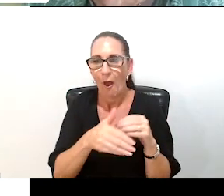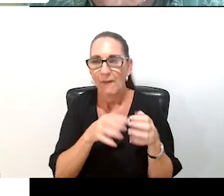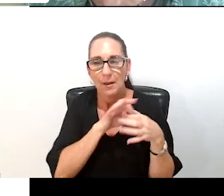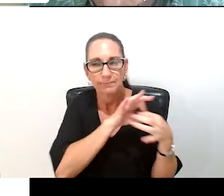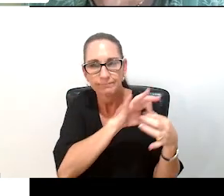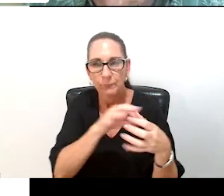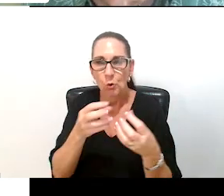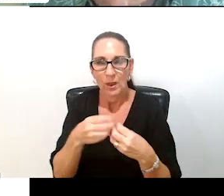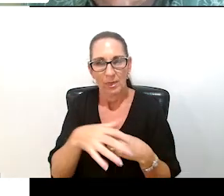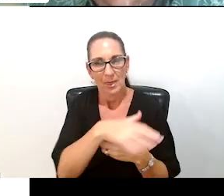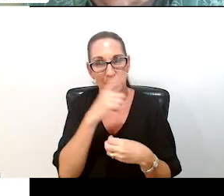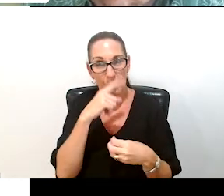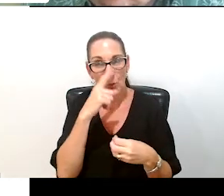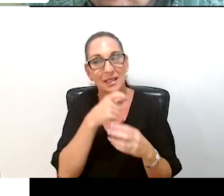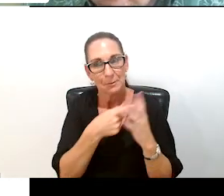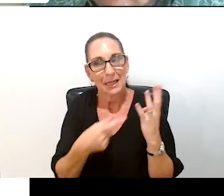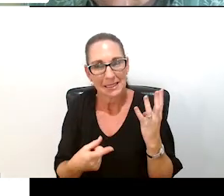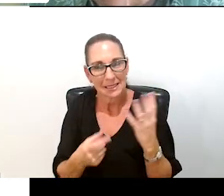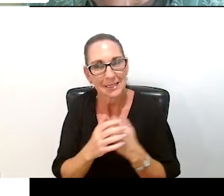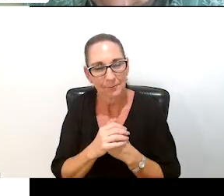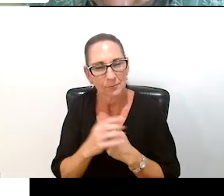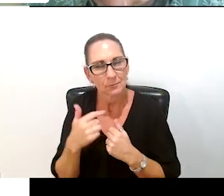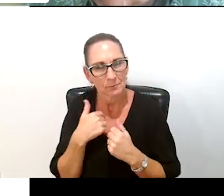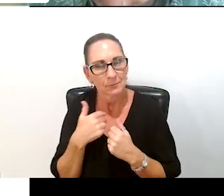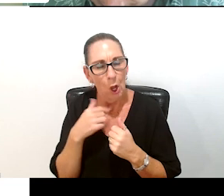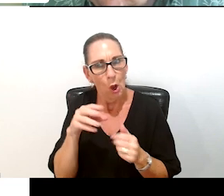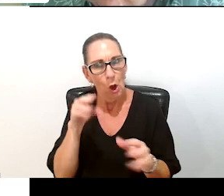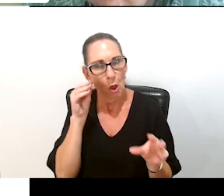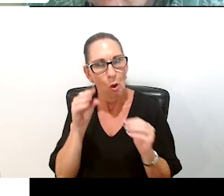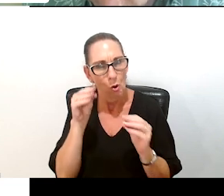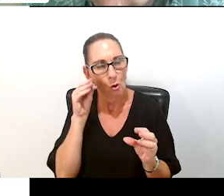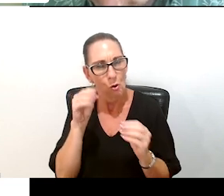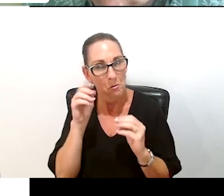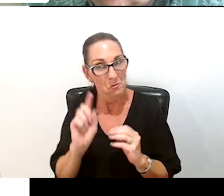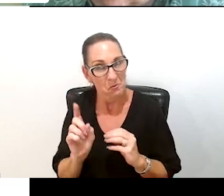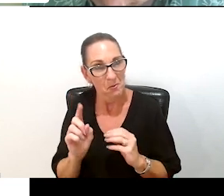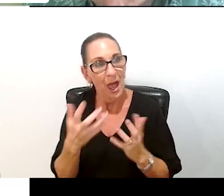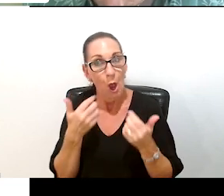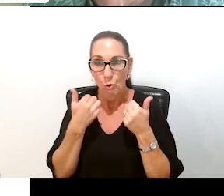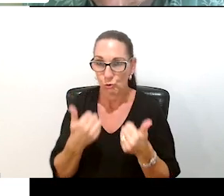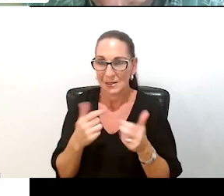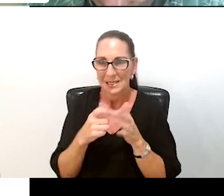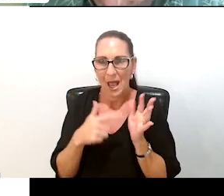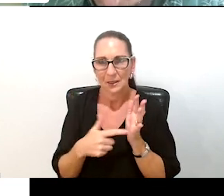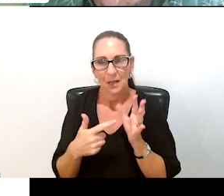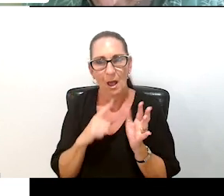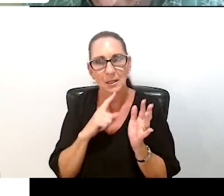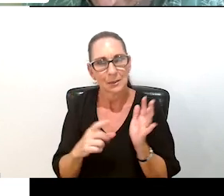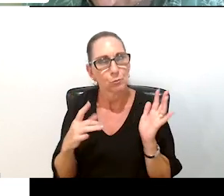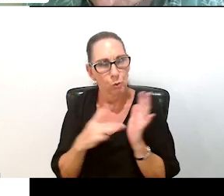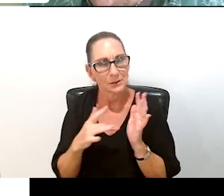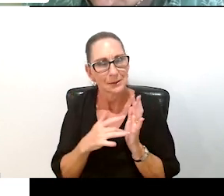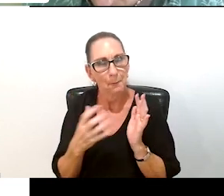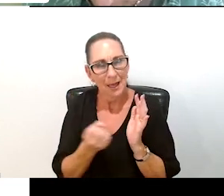with people with disabilities. I learned that good data is important. Good